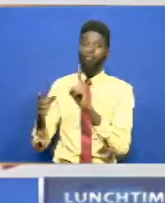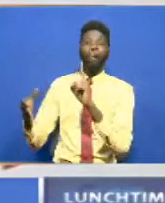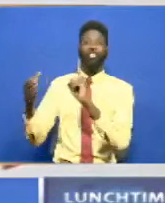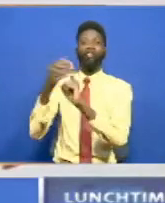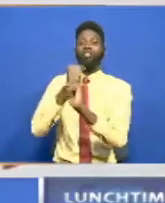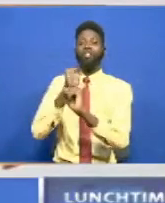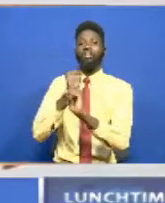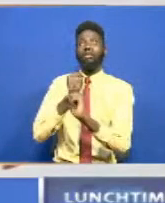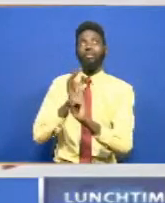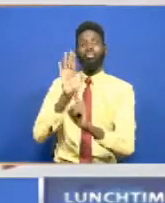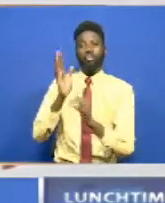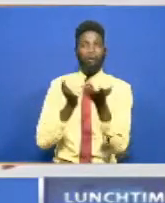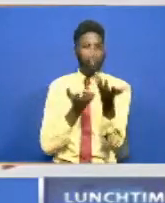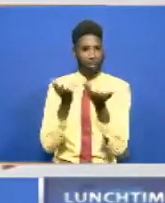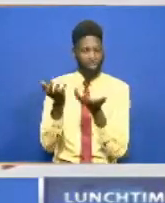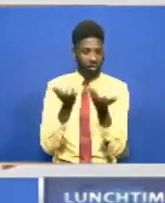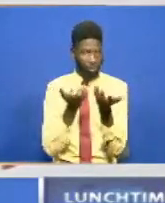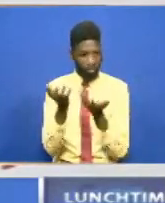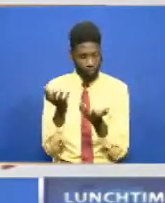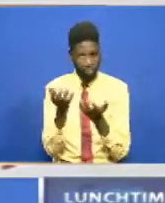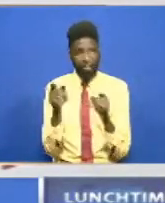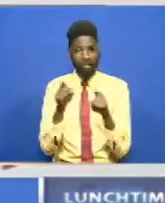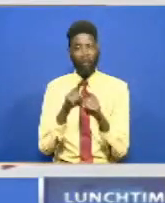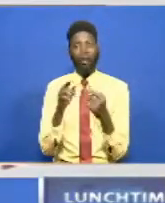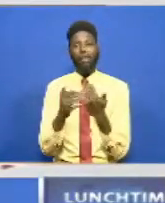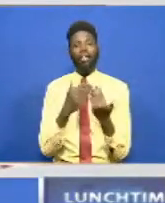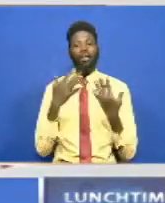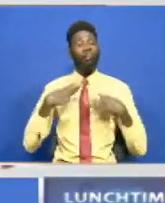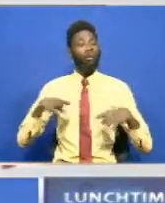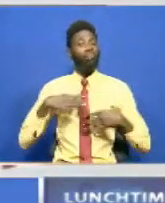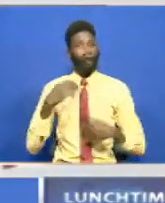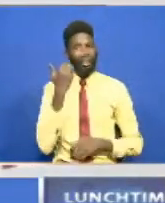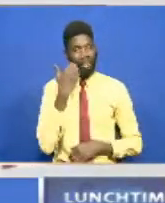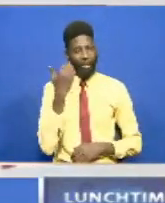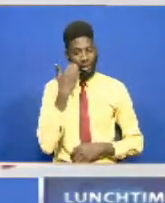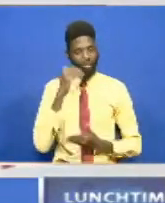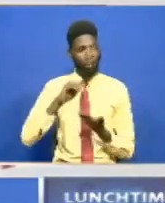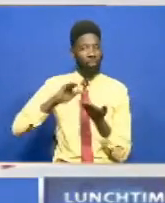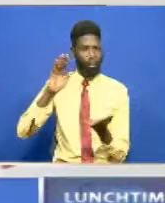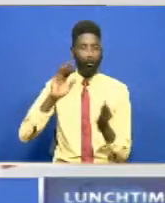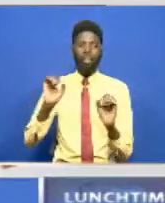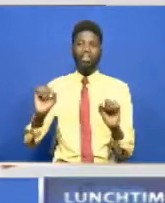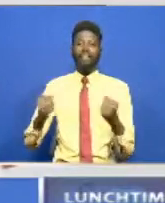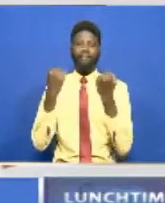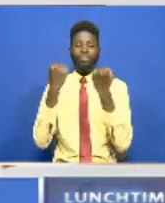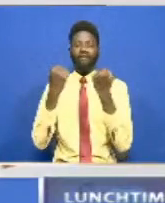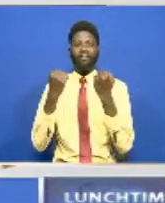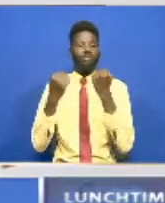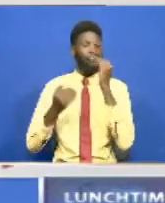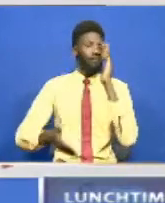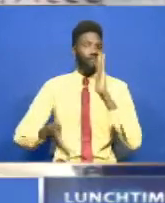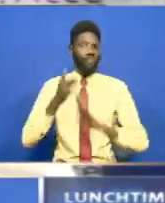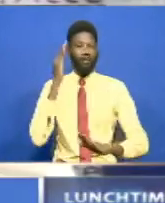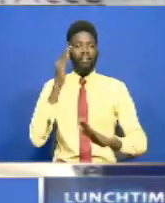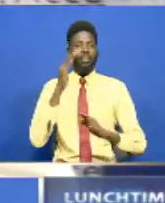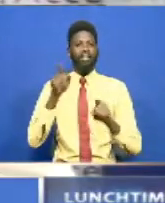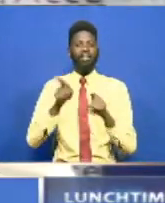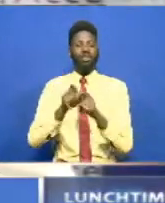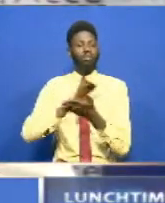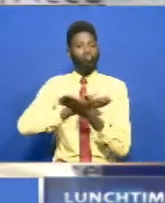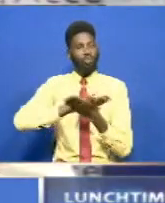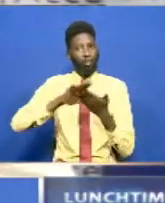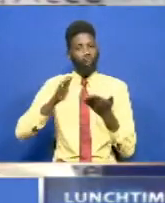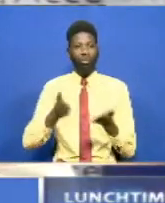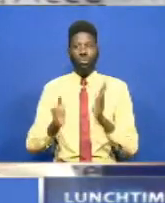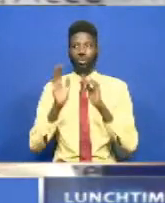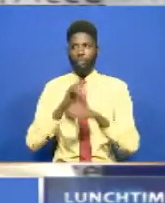their business processes and serve patients in a more secure, faster, and convenient way. We